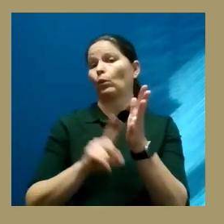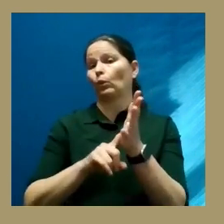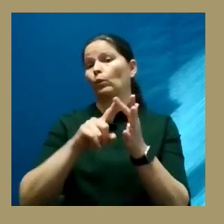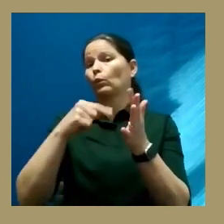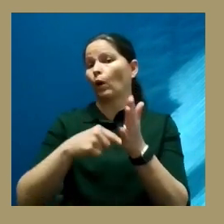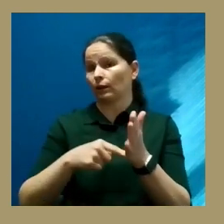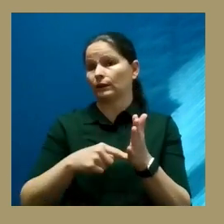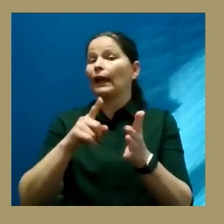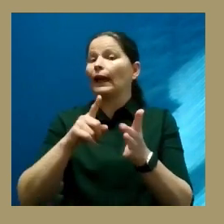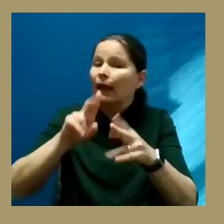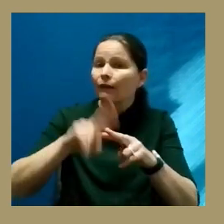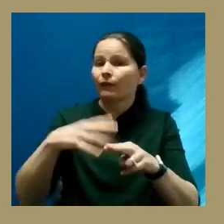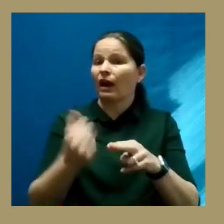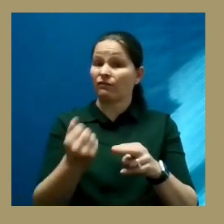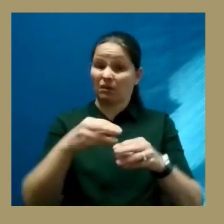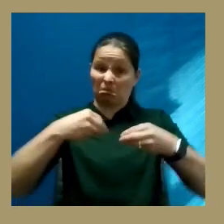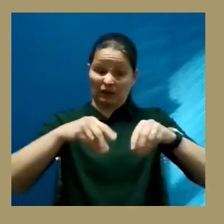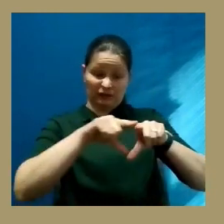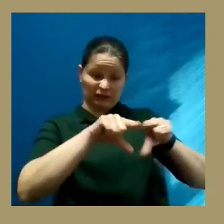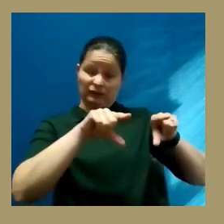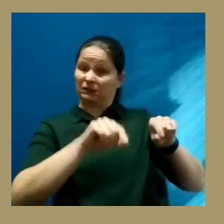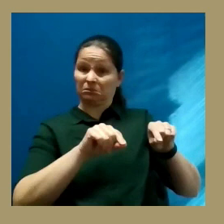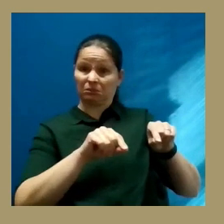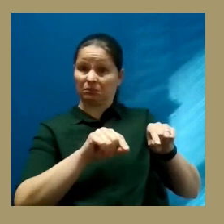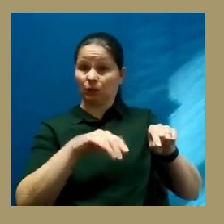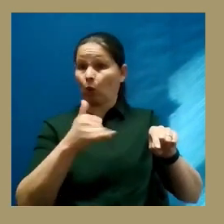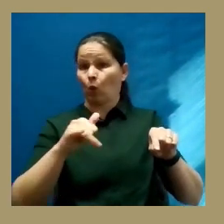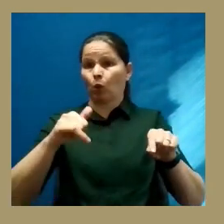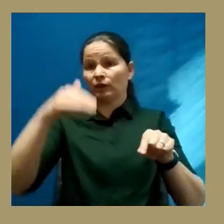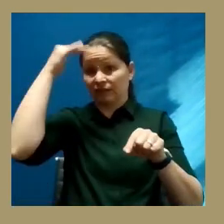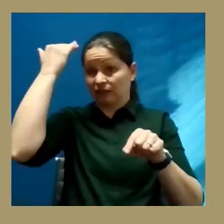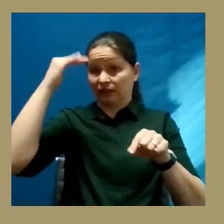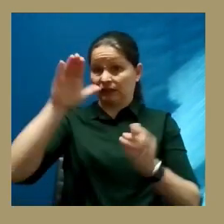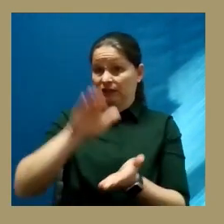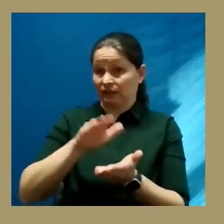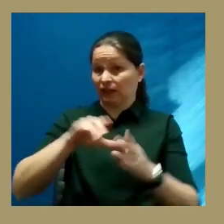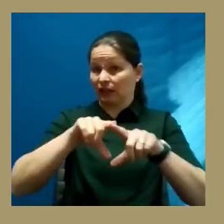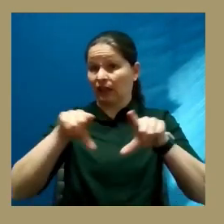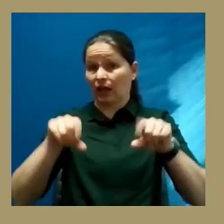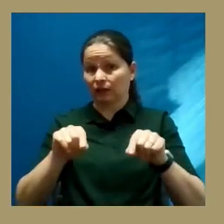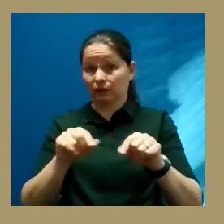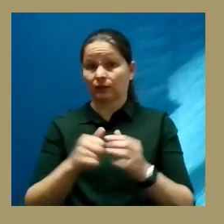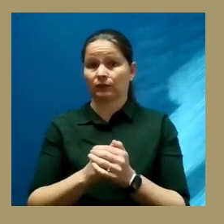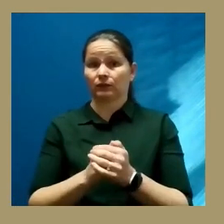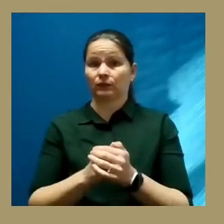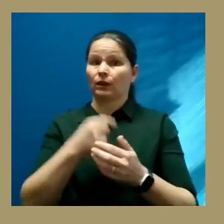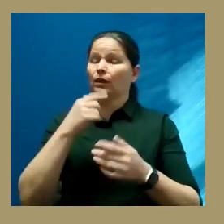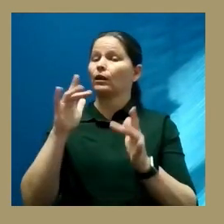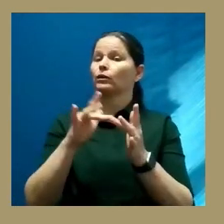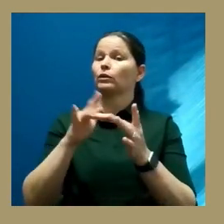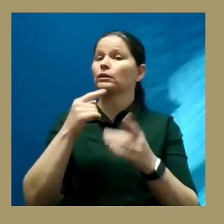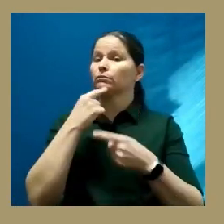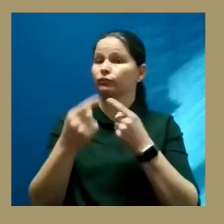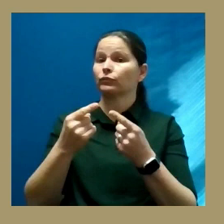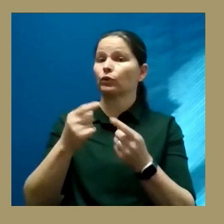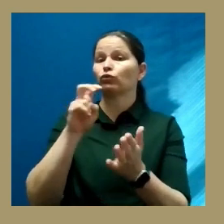a plastic seniors card or senior business discount card. The contact details are registered with Seniors Online